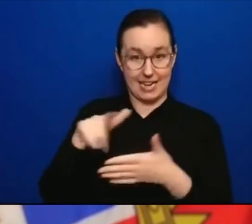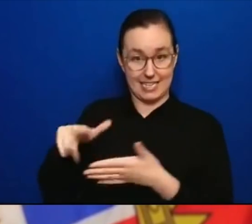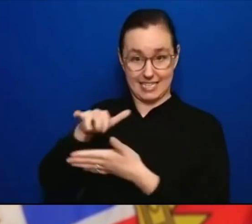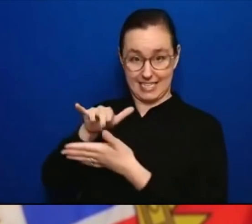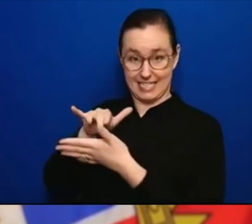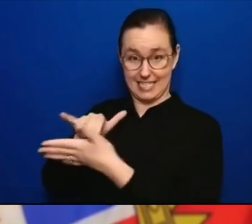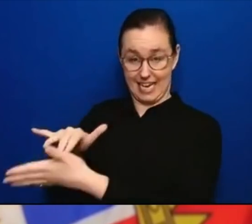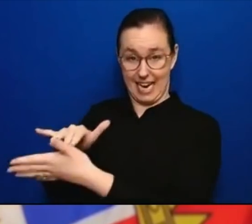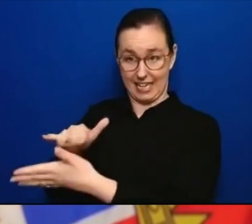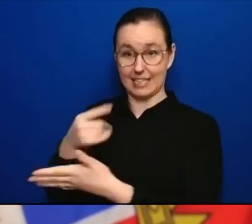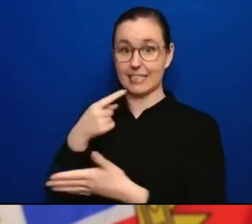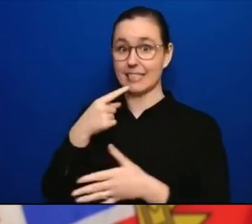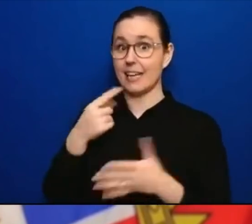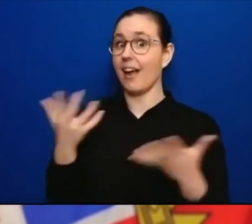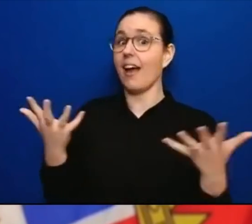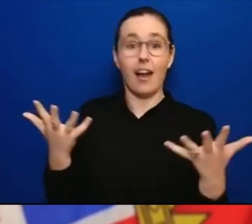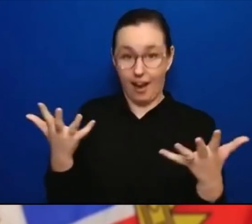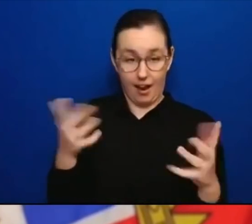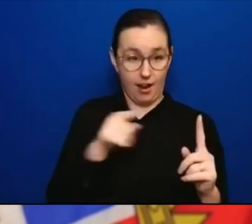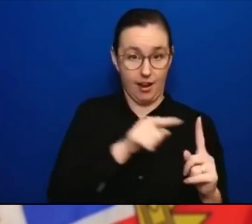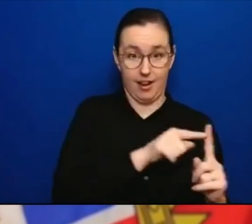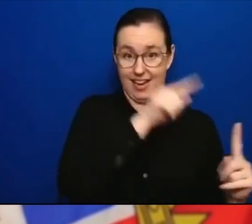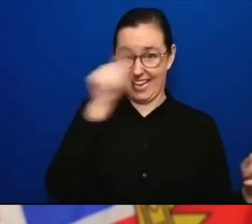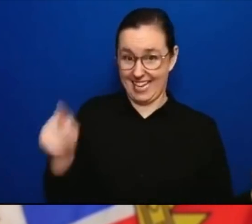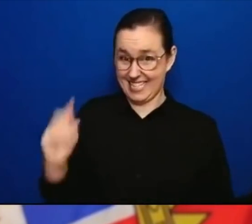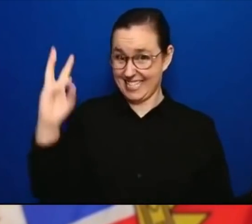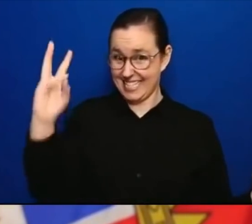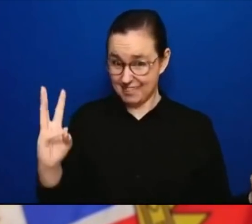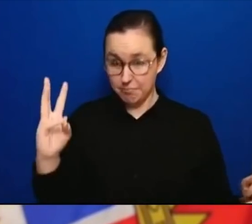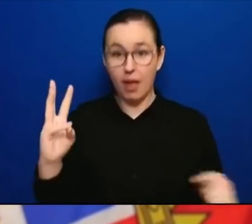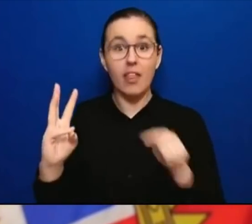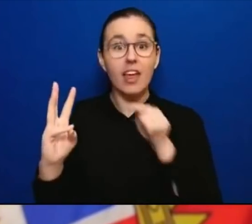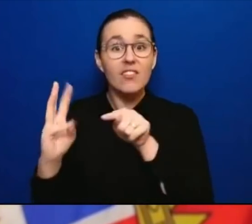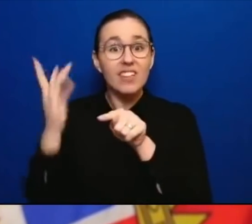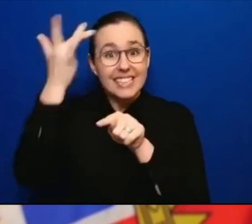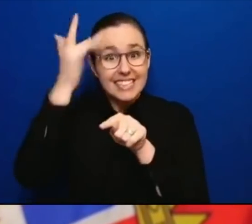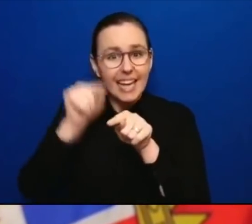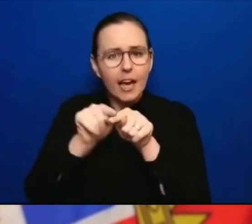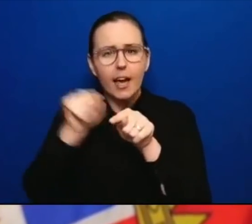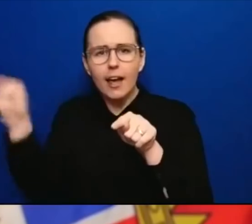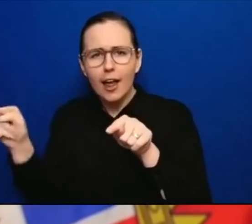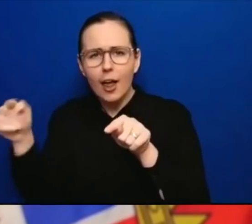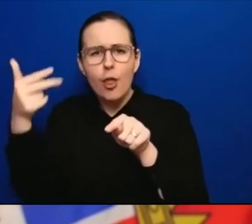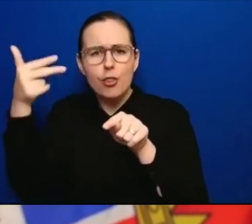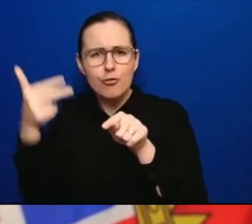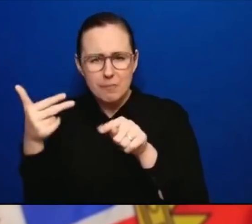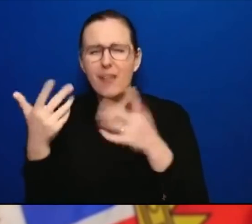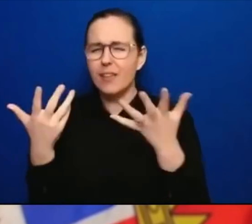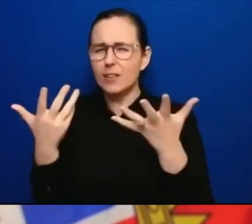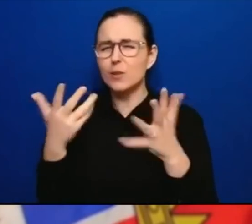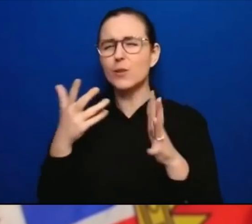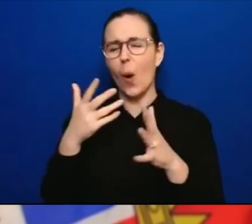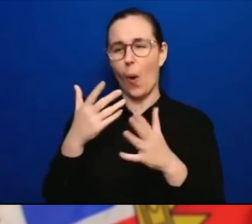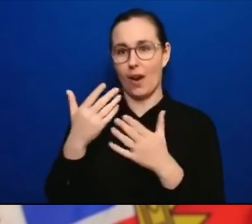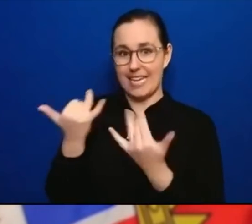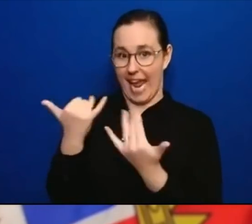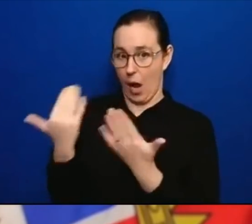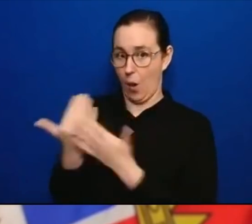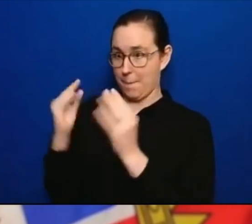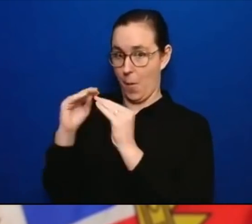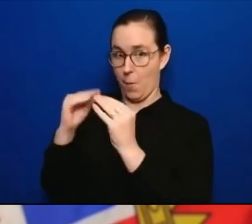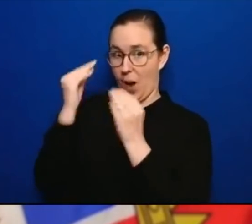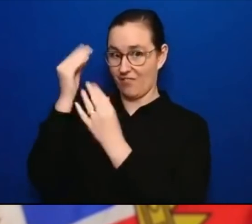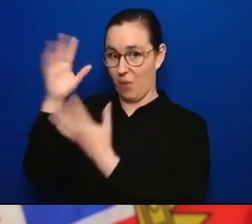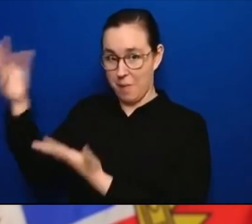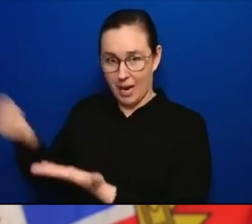and I talked about the puzzle that we were putting together around Omicron. We do know now that that third dose, that